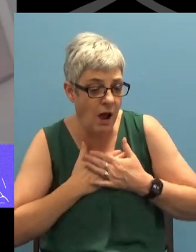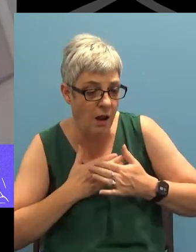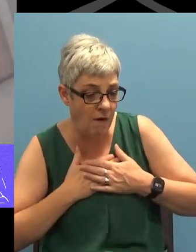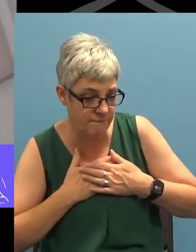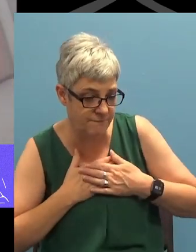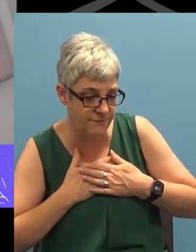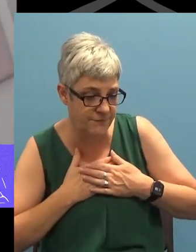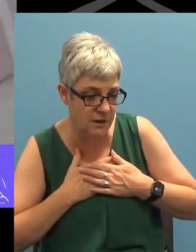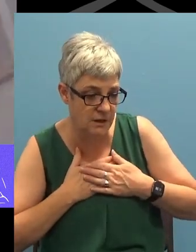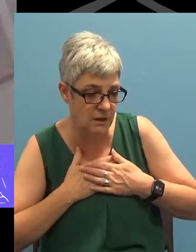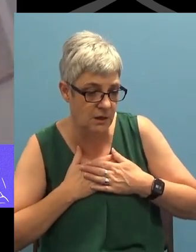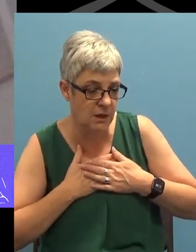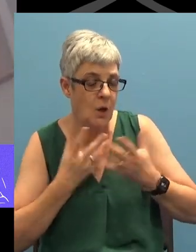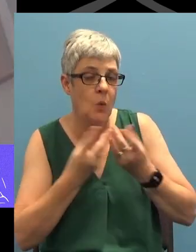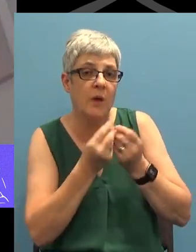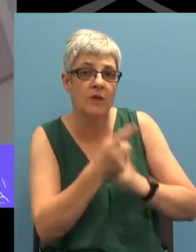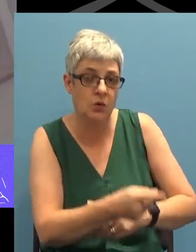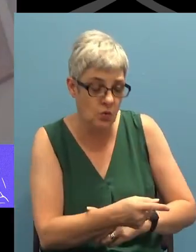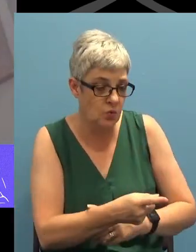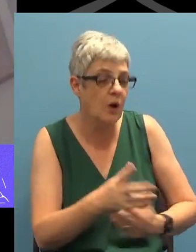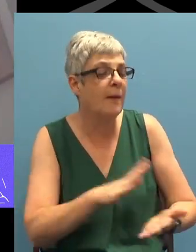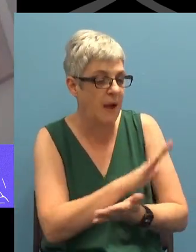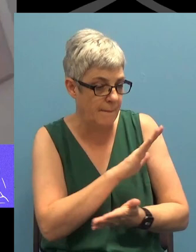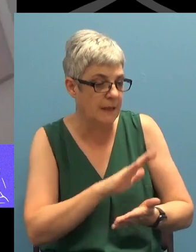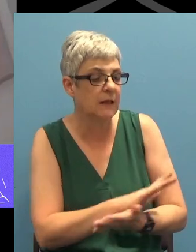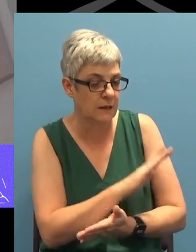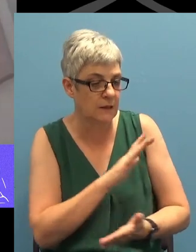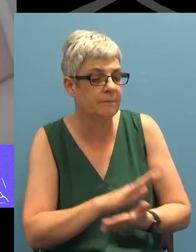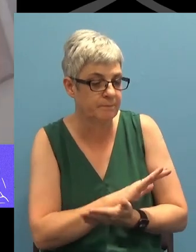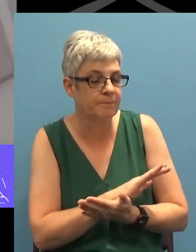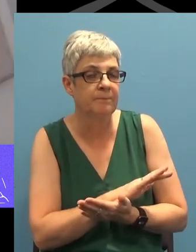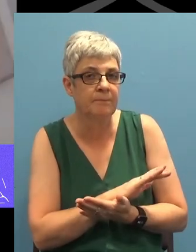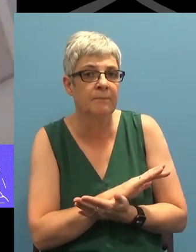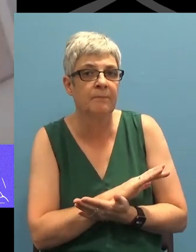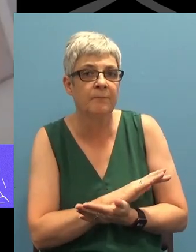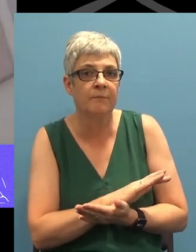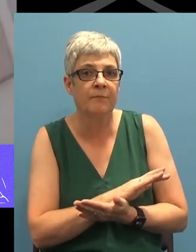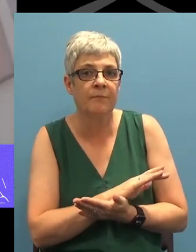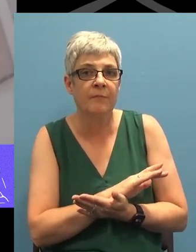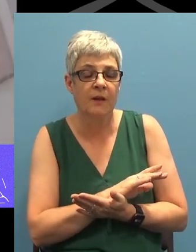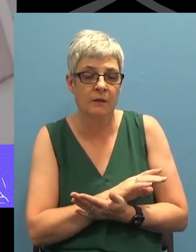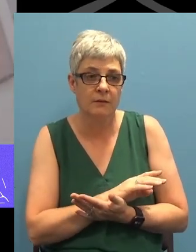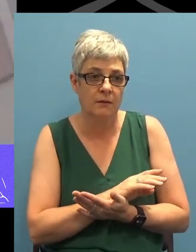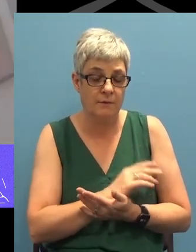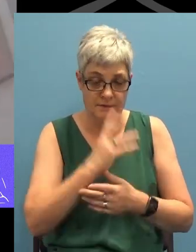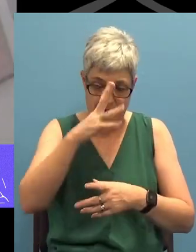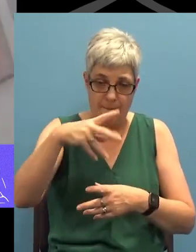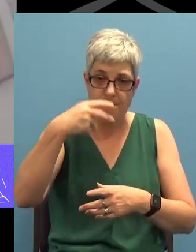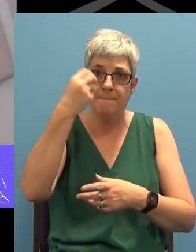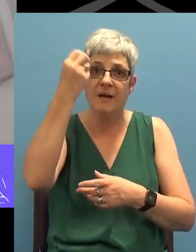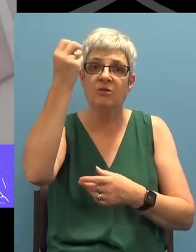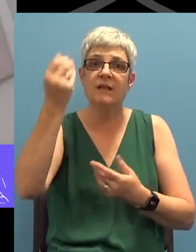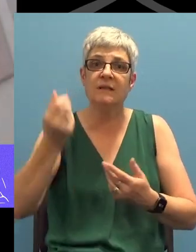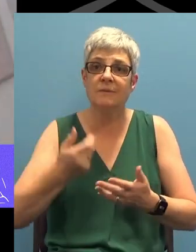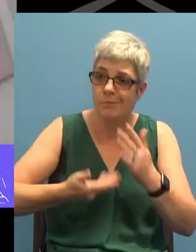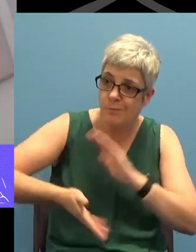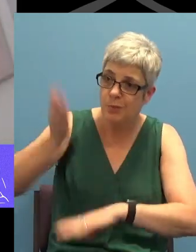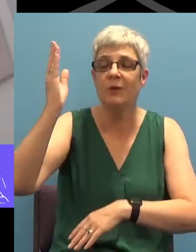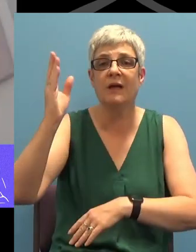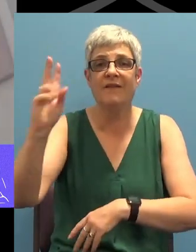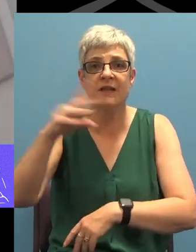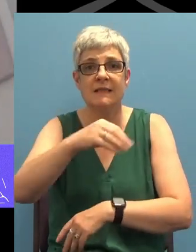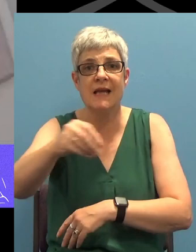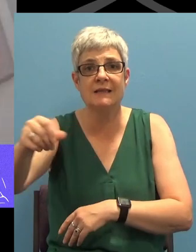love. With you I am well pleased." At once the Spirit sent him out into the